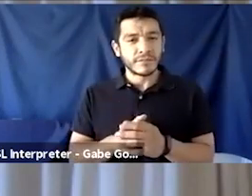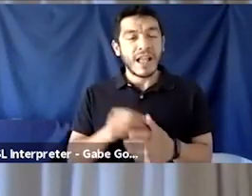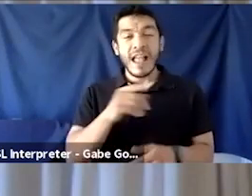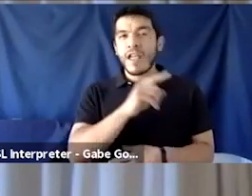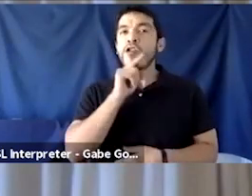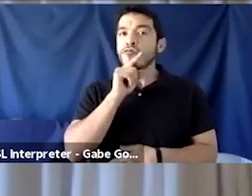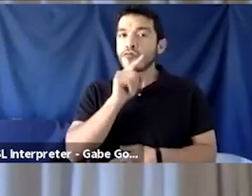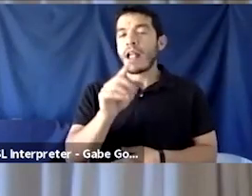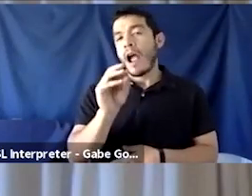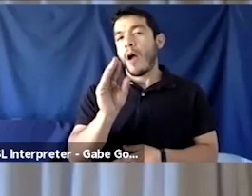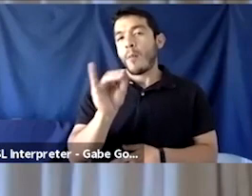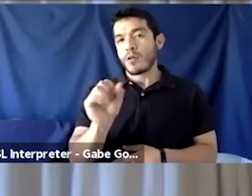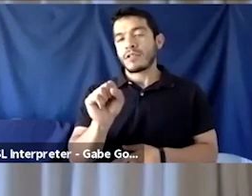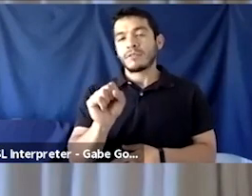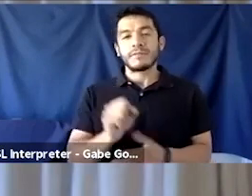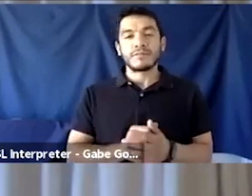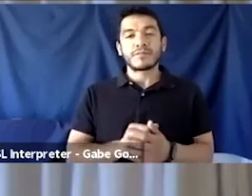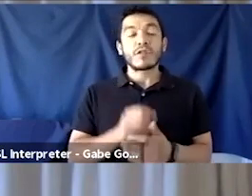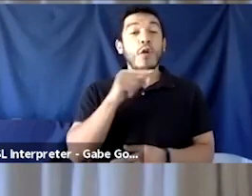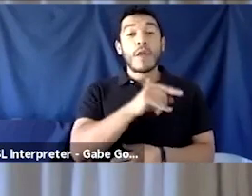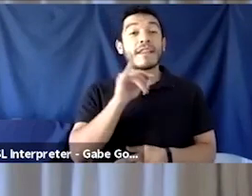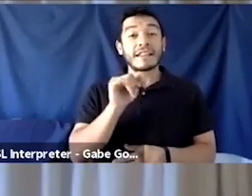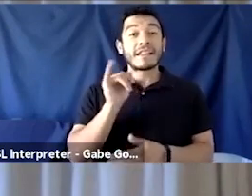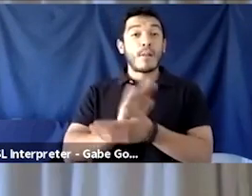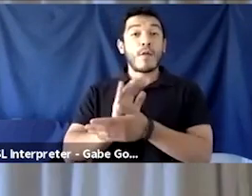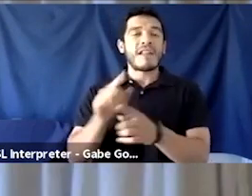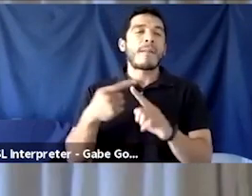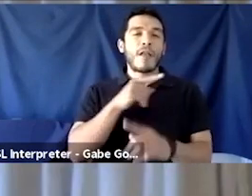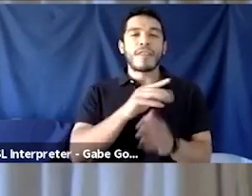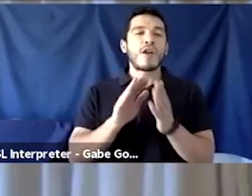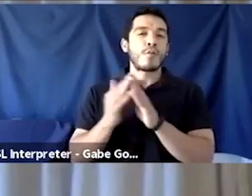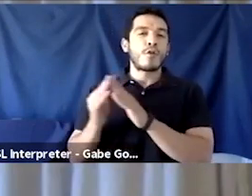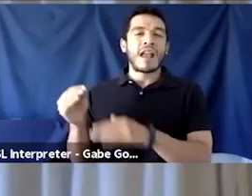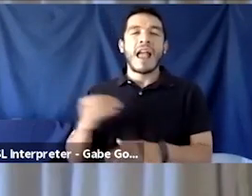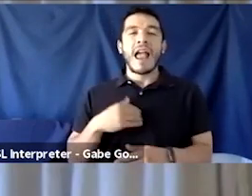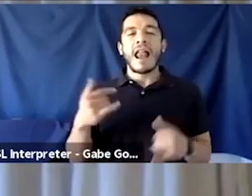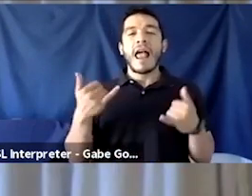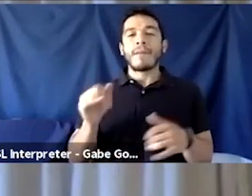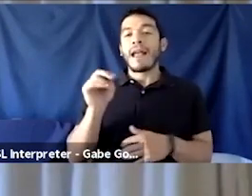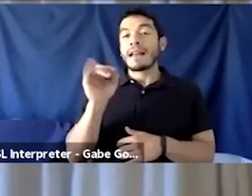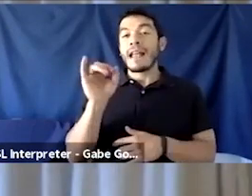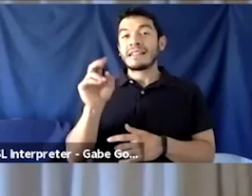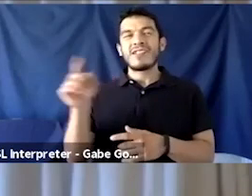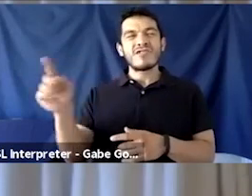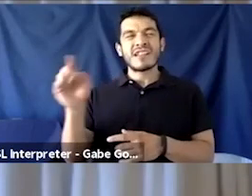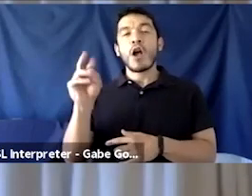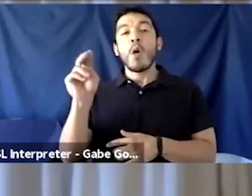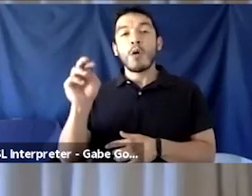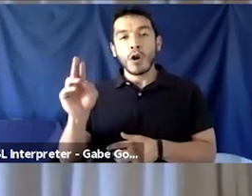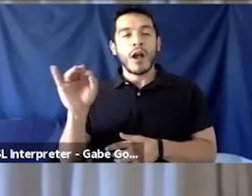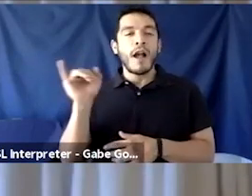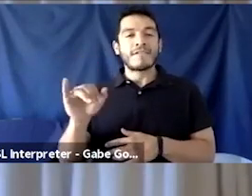cowboys. So this is a film about this community. And I play Nessie. She's the owner of